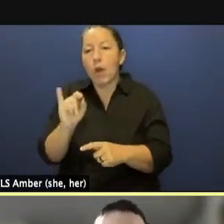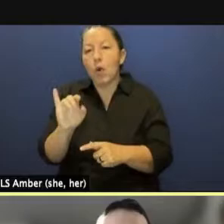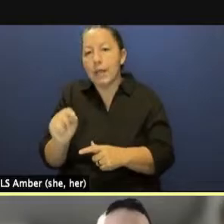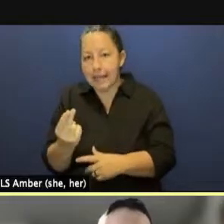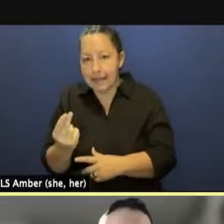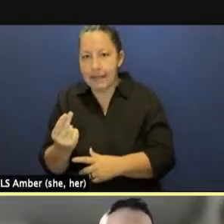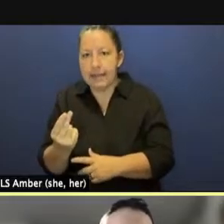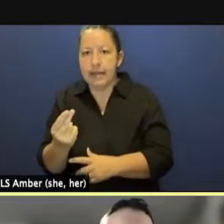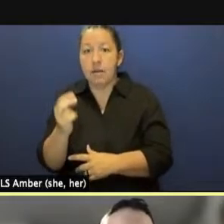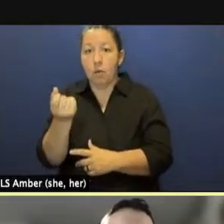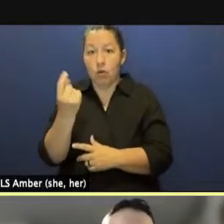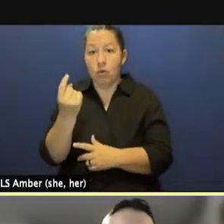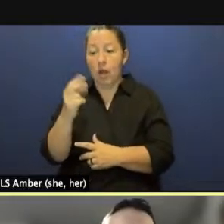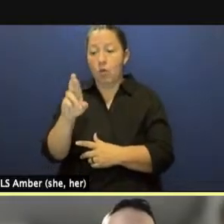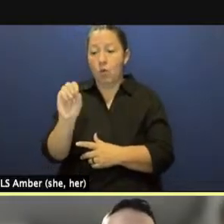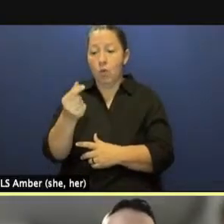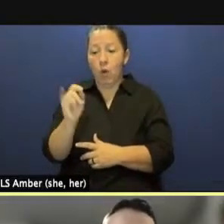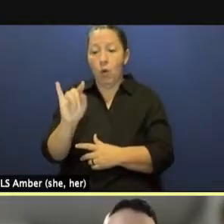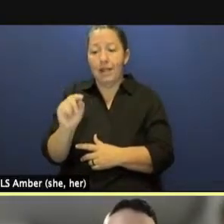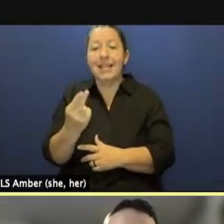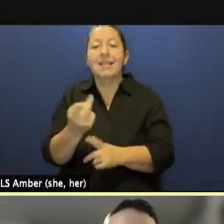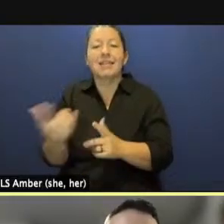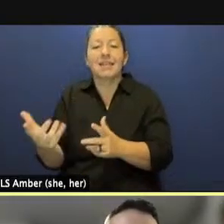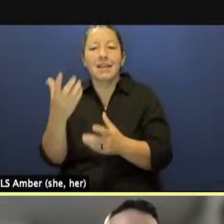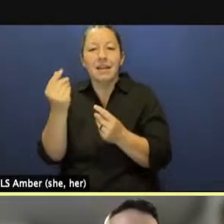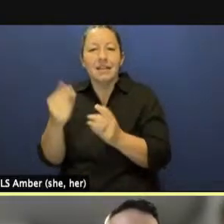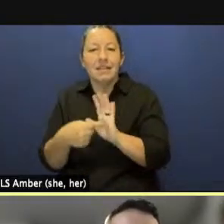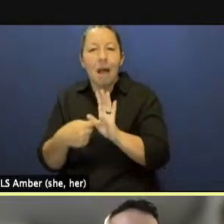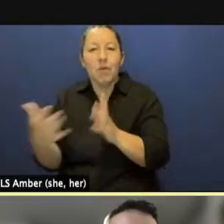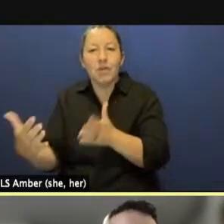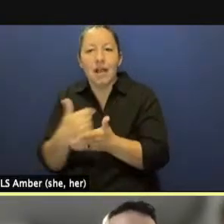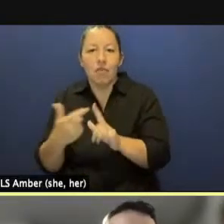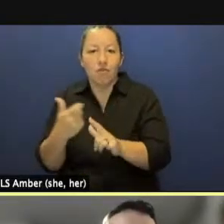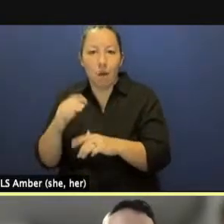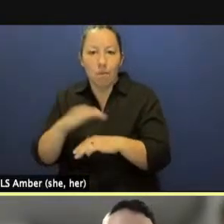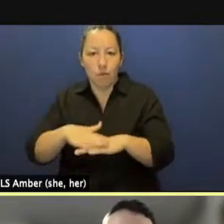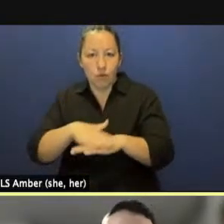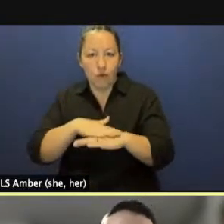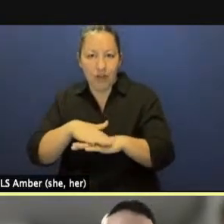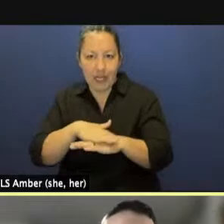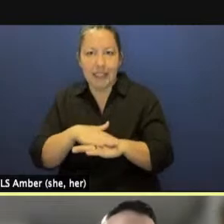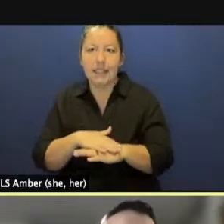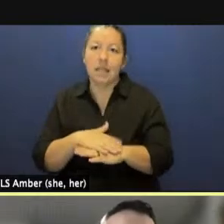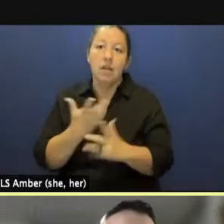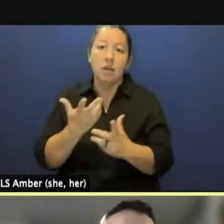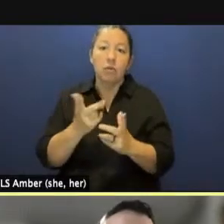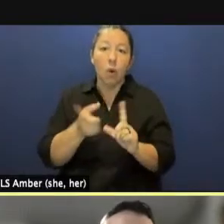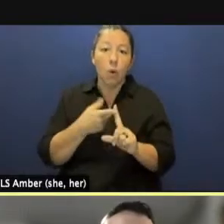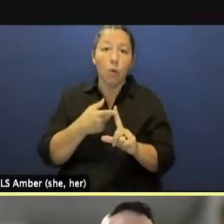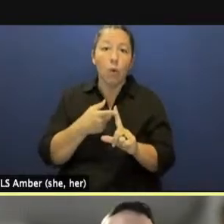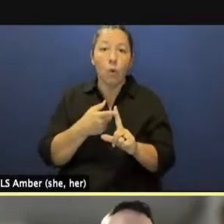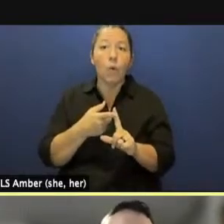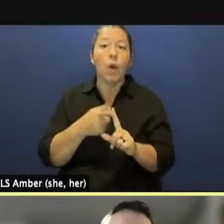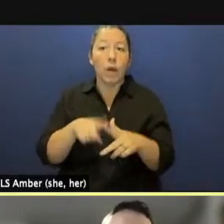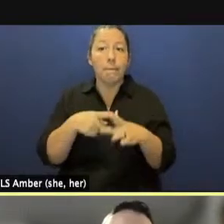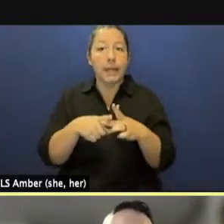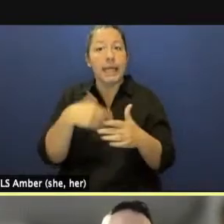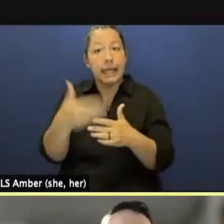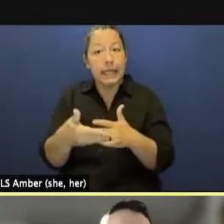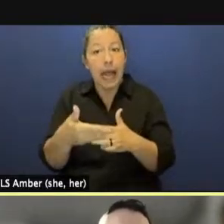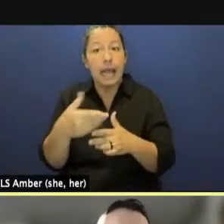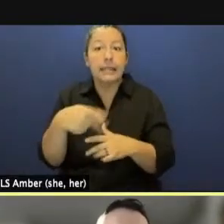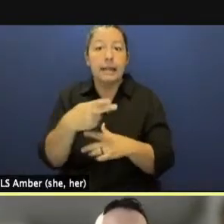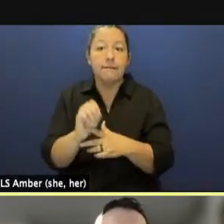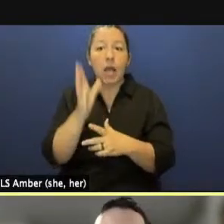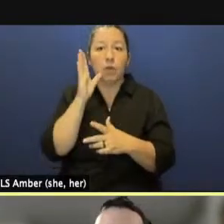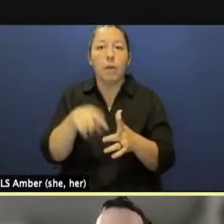yet which process we're going to use. We'll know in the end of August, when we do the selection to the next phase. So currently we only